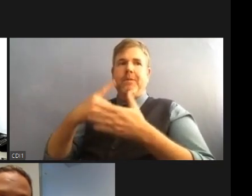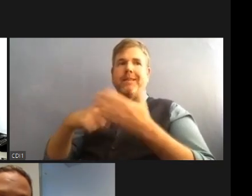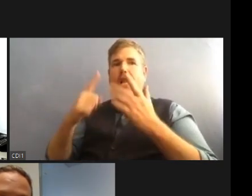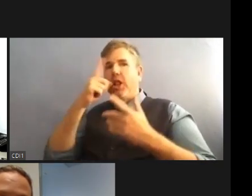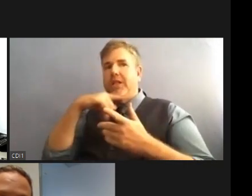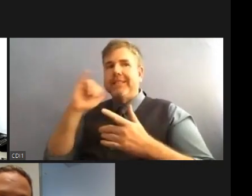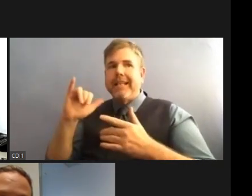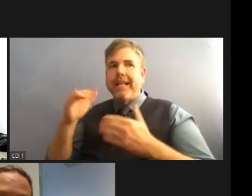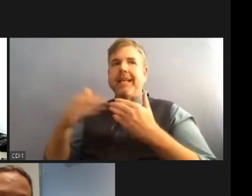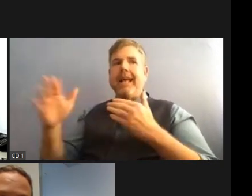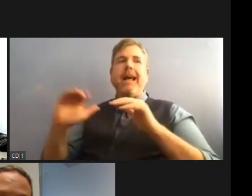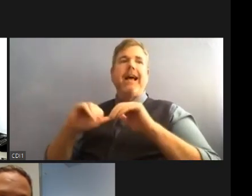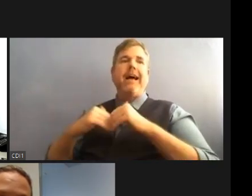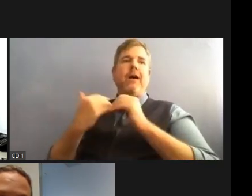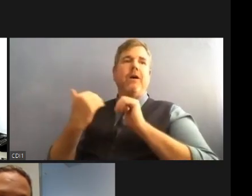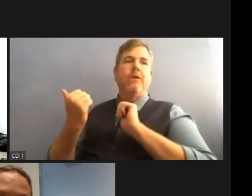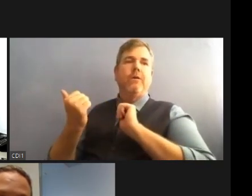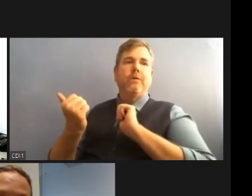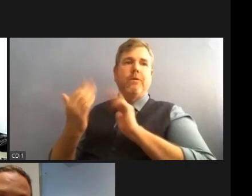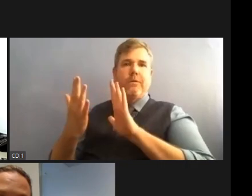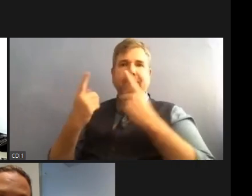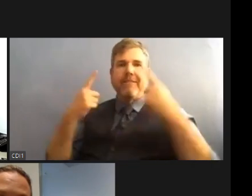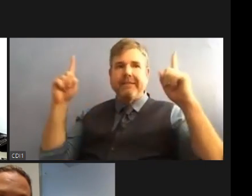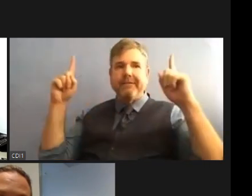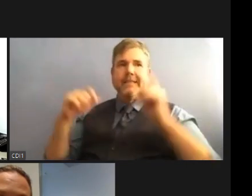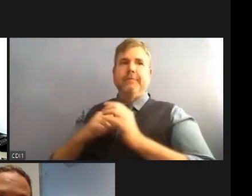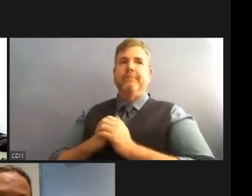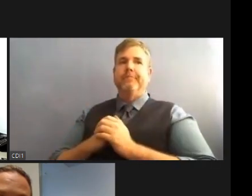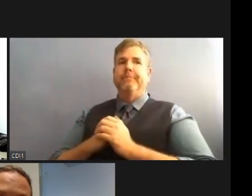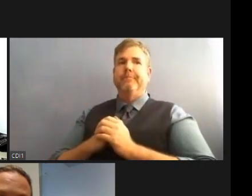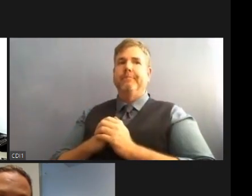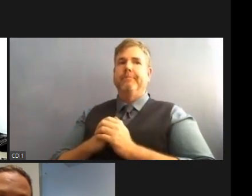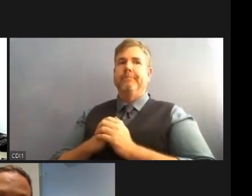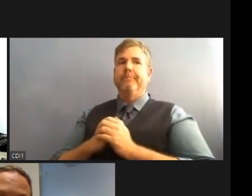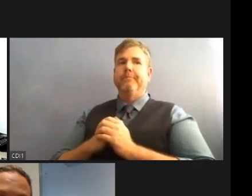And what we had is over 6,000 days of